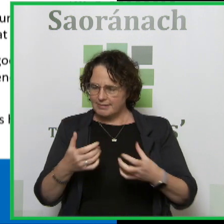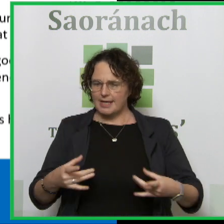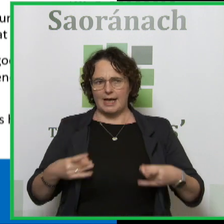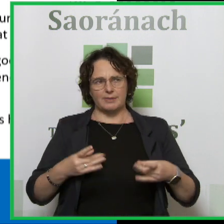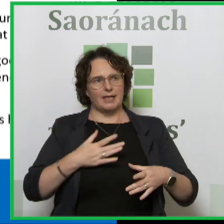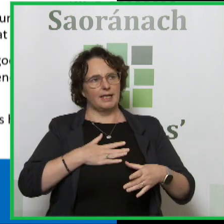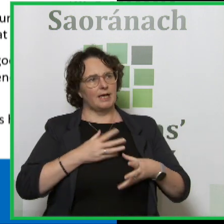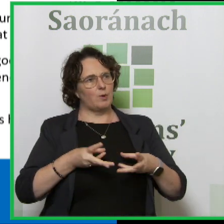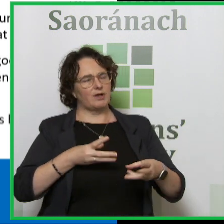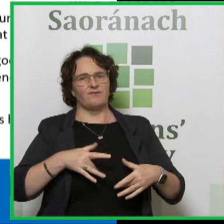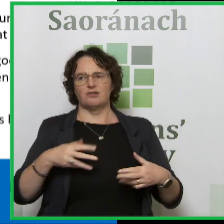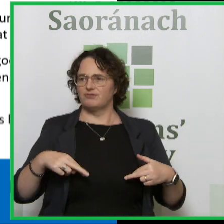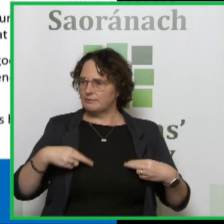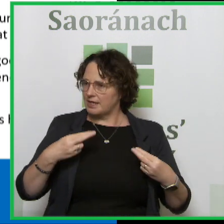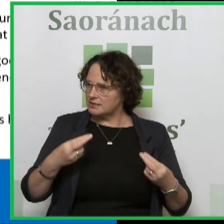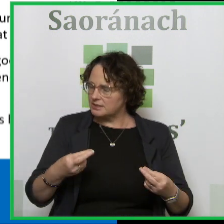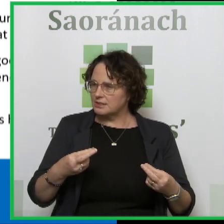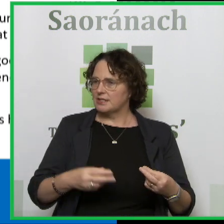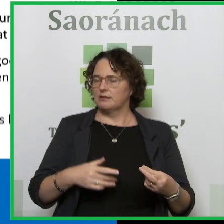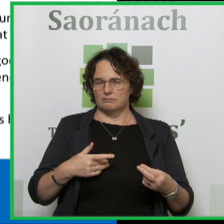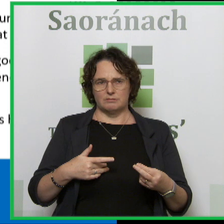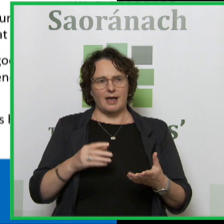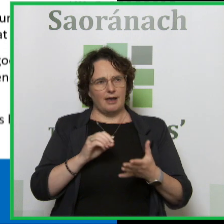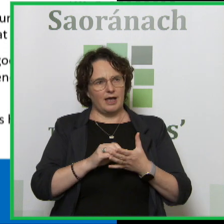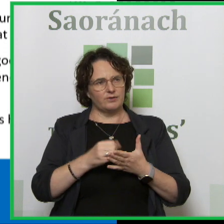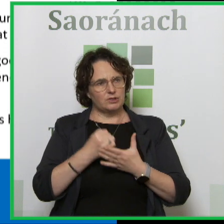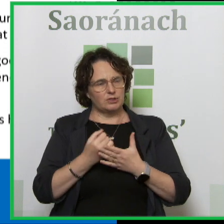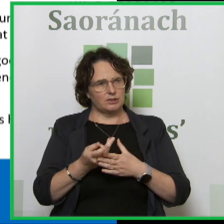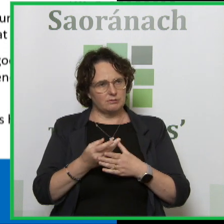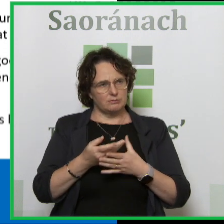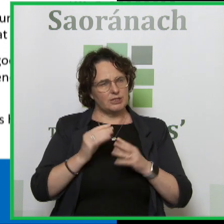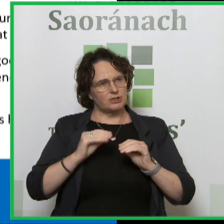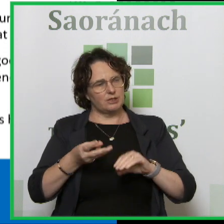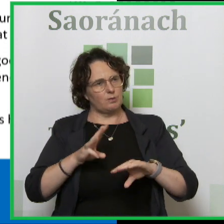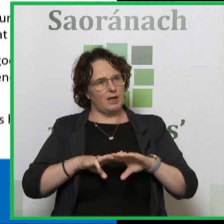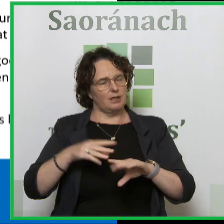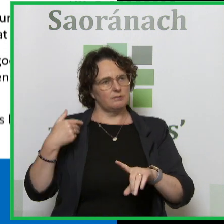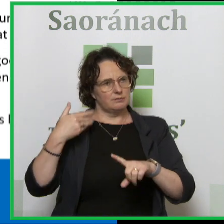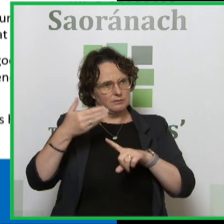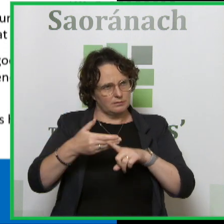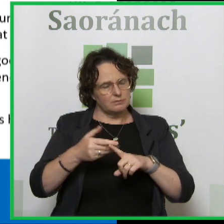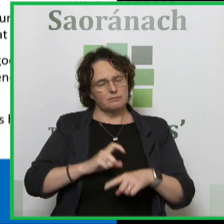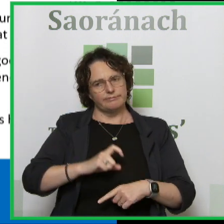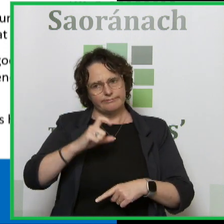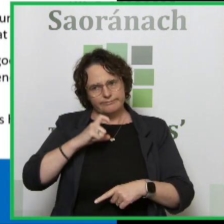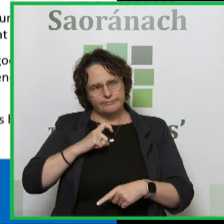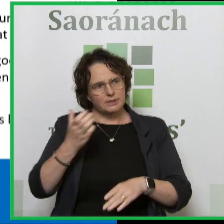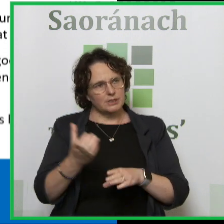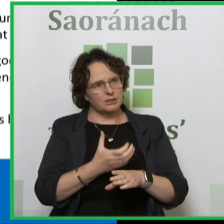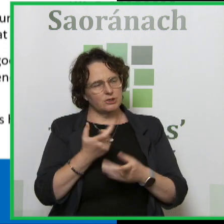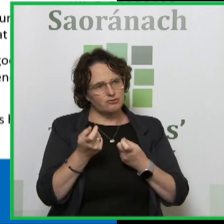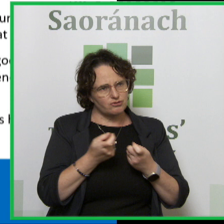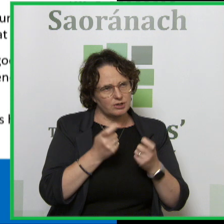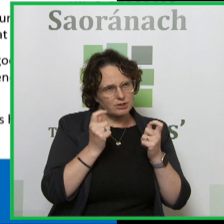workplace. They feel respected, they're well educated, and they feel competent. They have access to ongoing training, supervision,